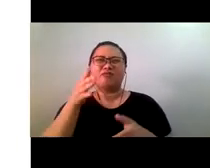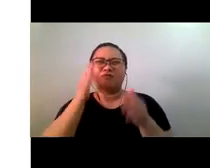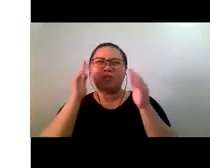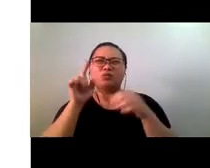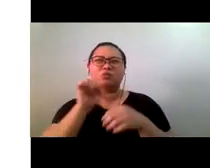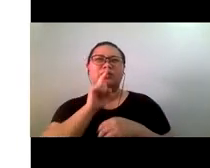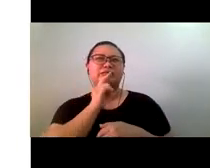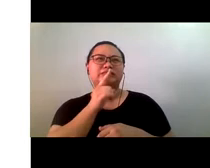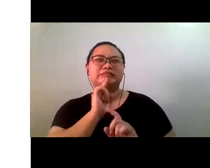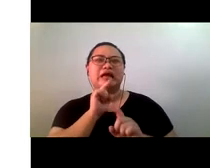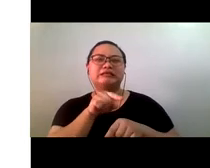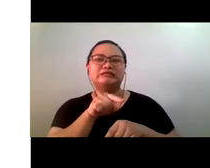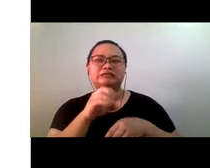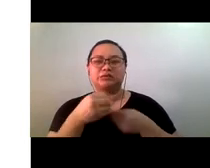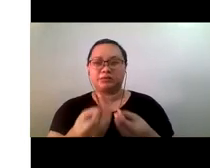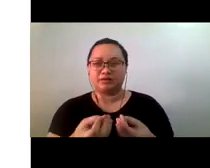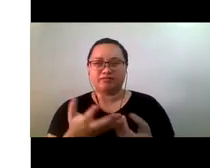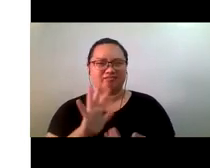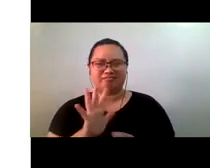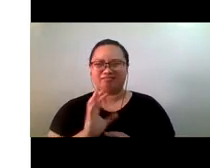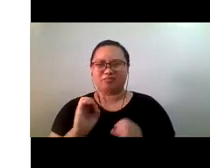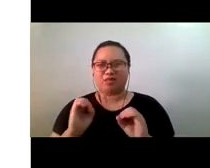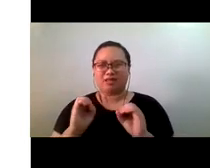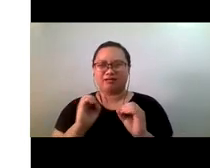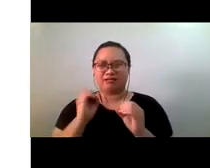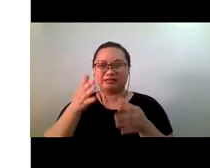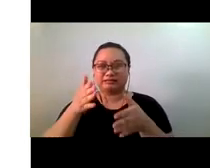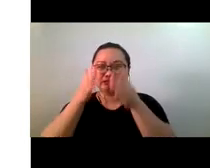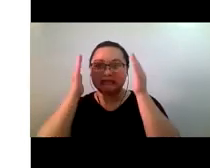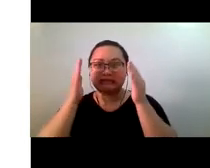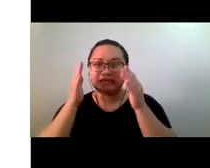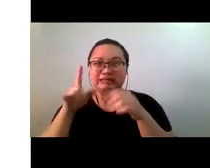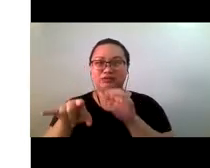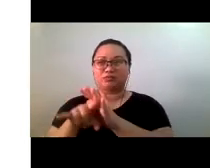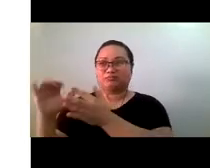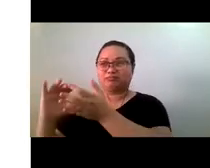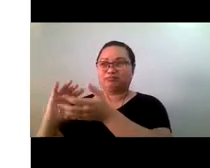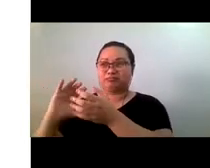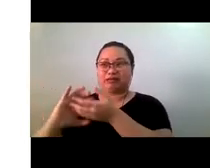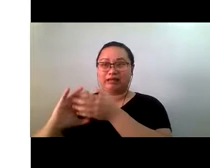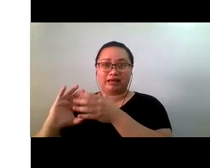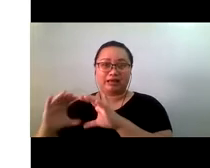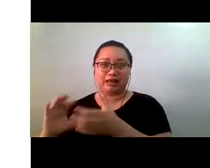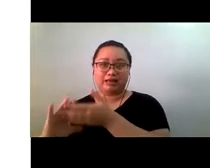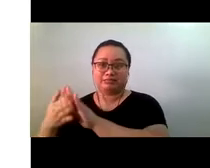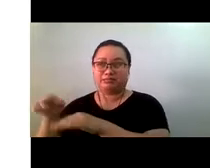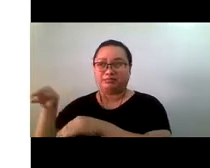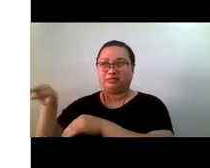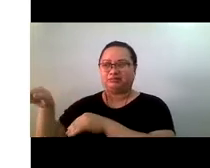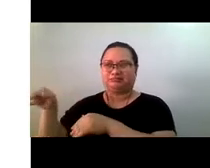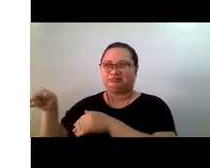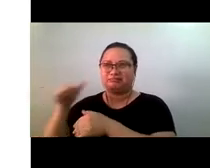really to what has been said or shared by the classmate. More often than not, they end up saying the same